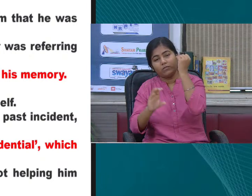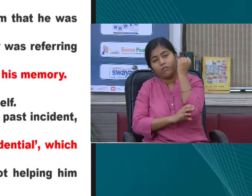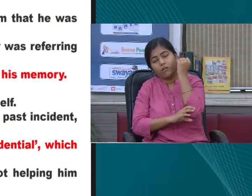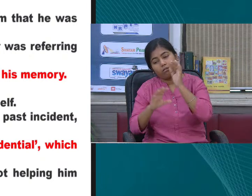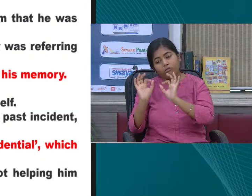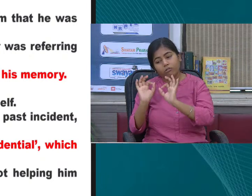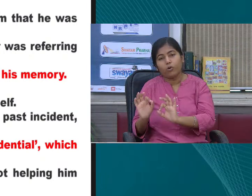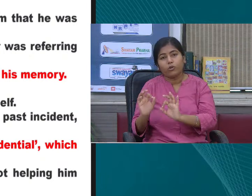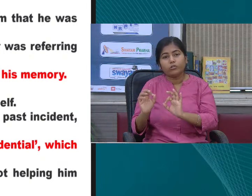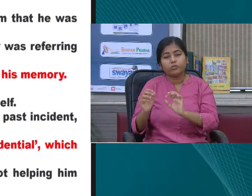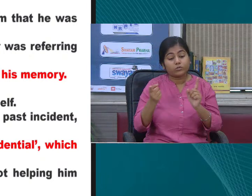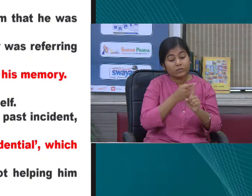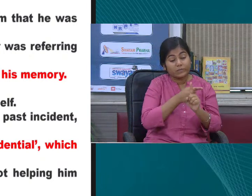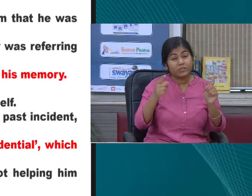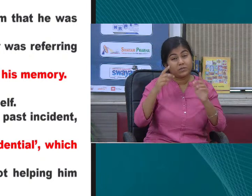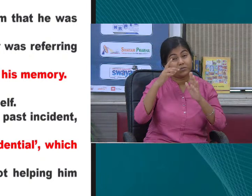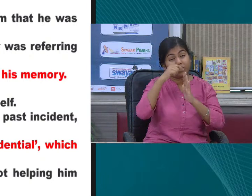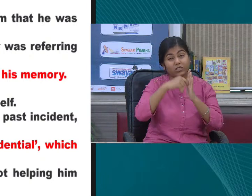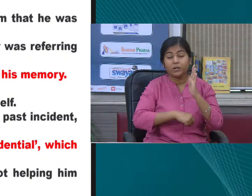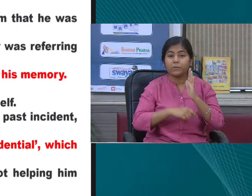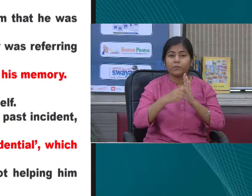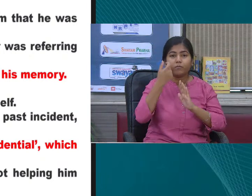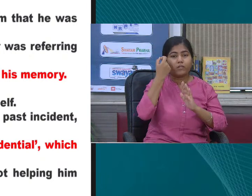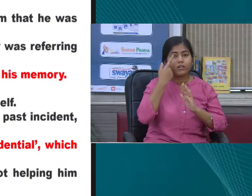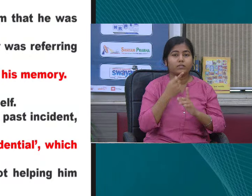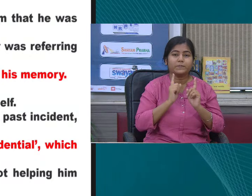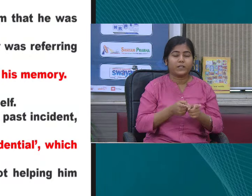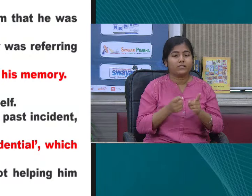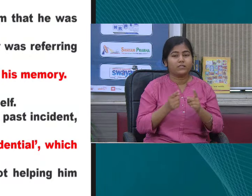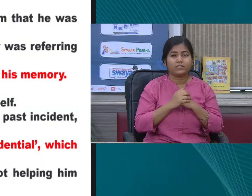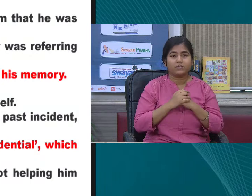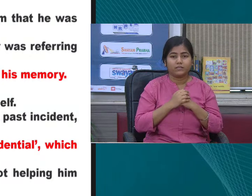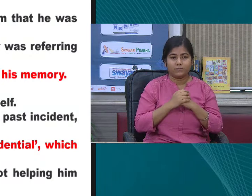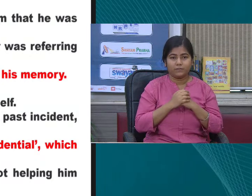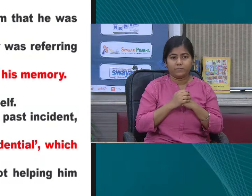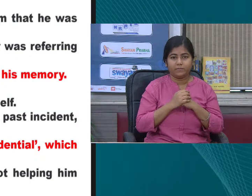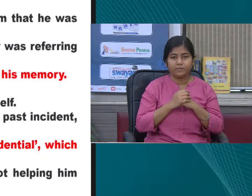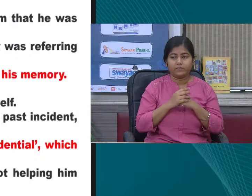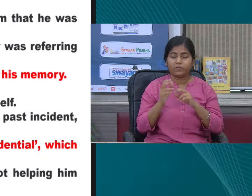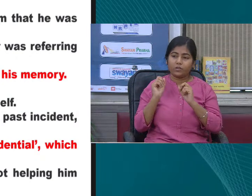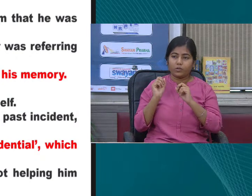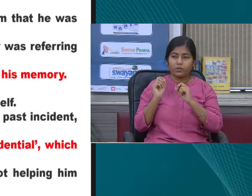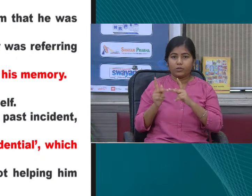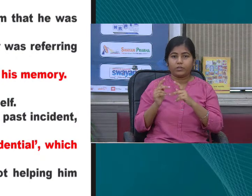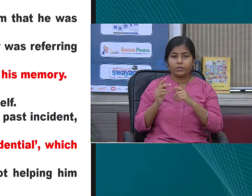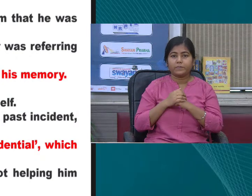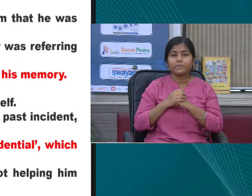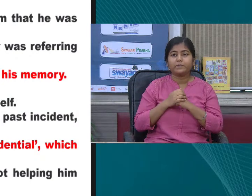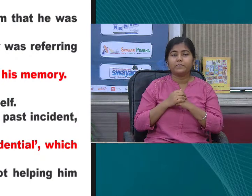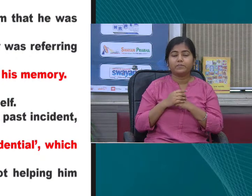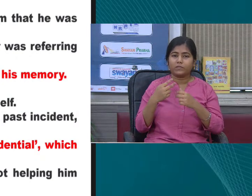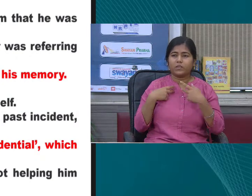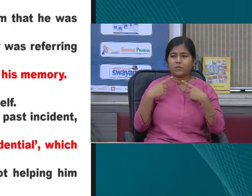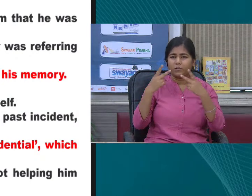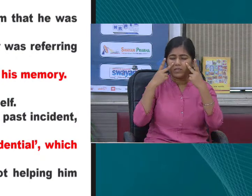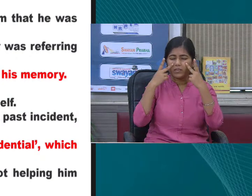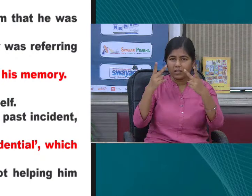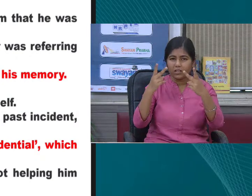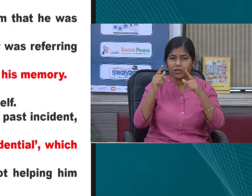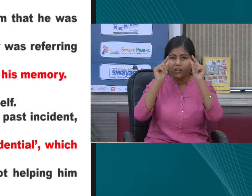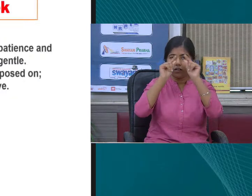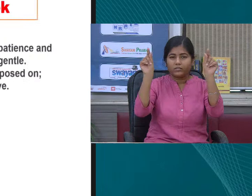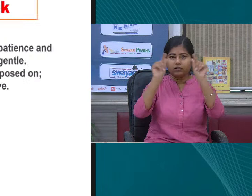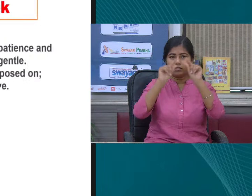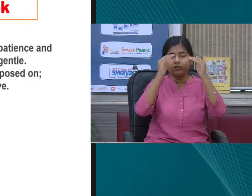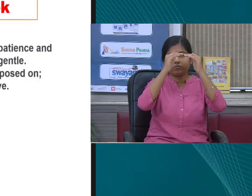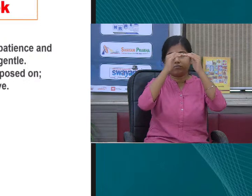a deep understanding of the whole text. Okay. So we can see the sentences step